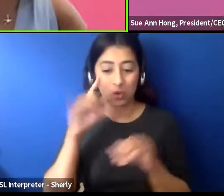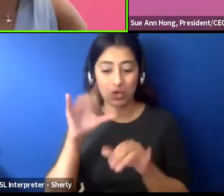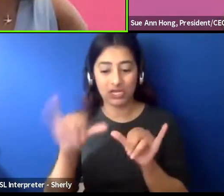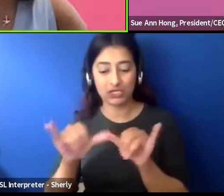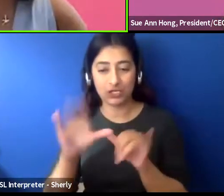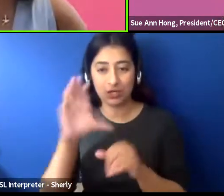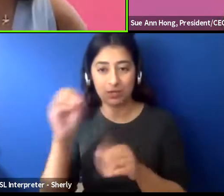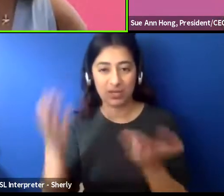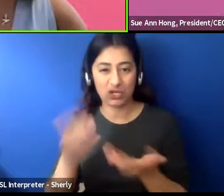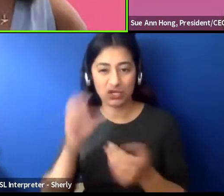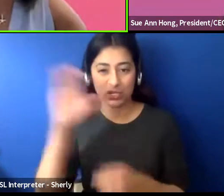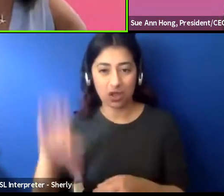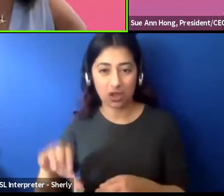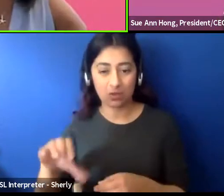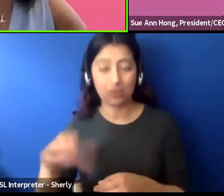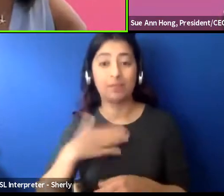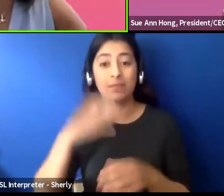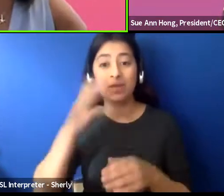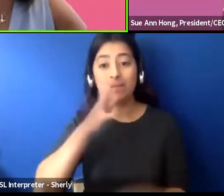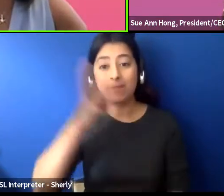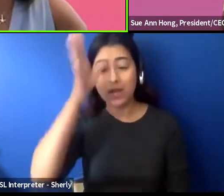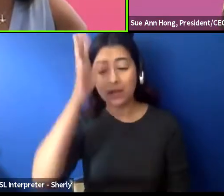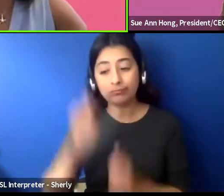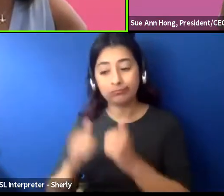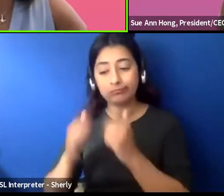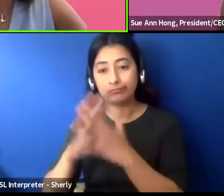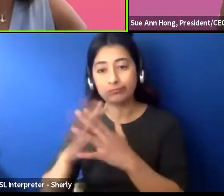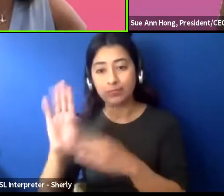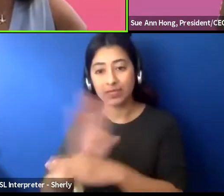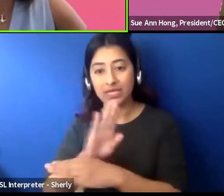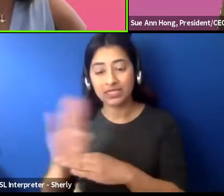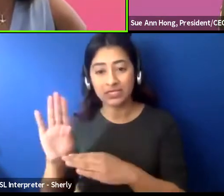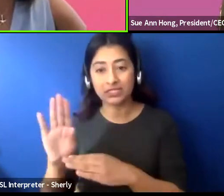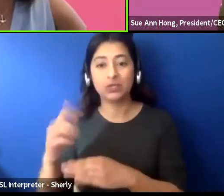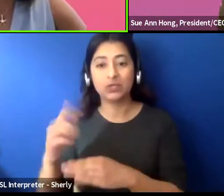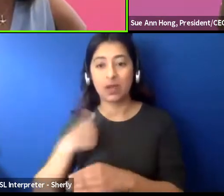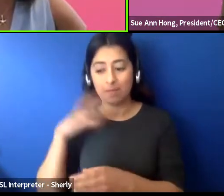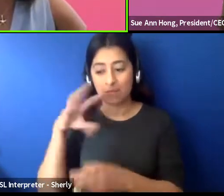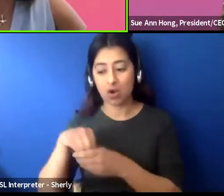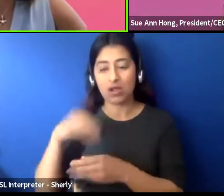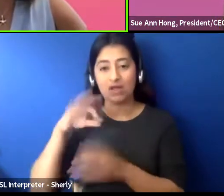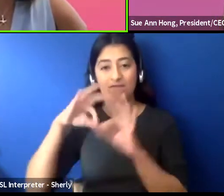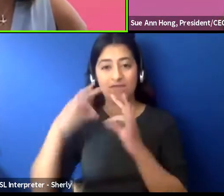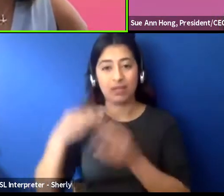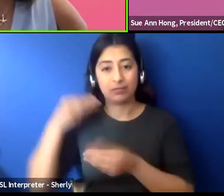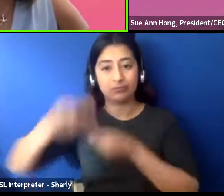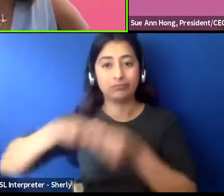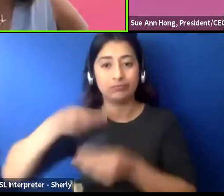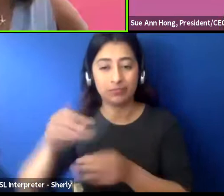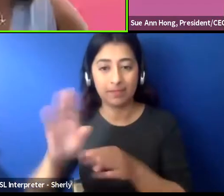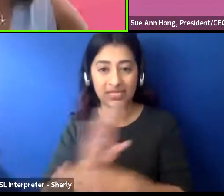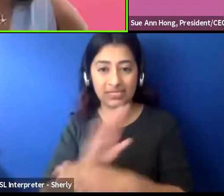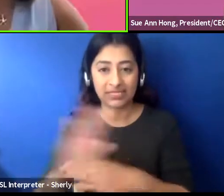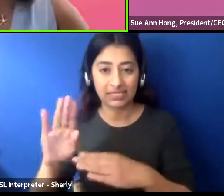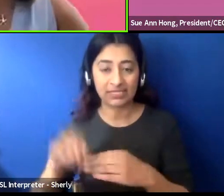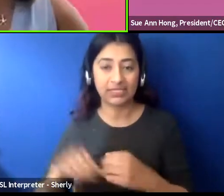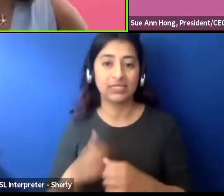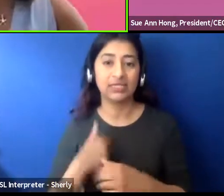Chicago. My parents started this business, so I am part of a family business. I worked for them for about